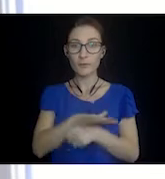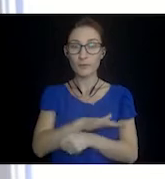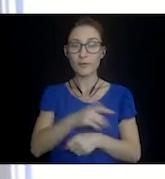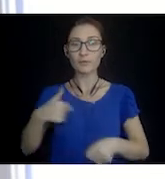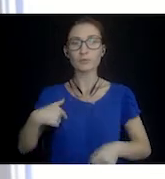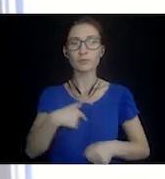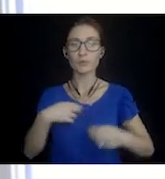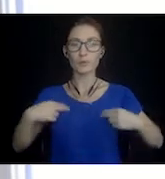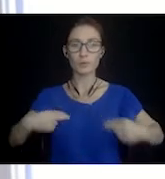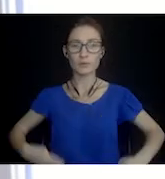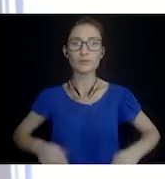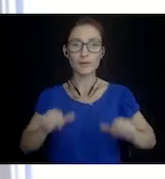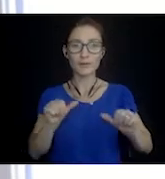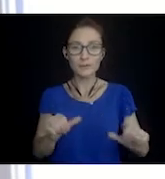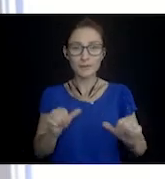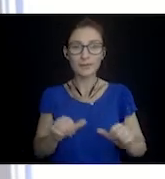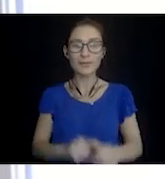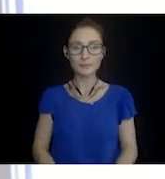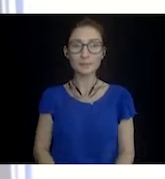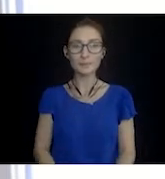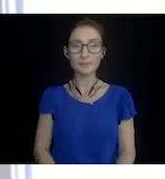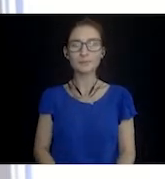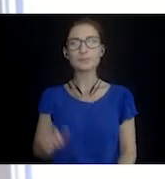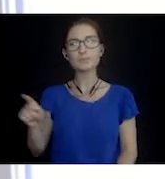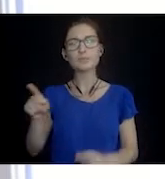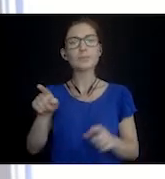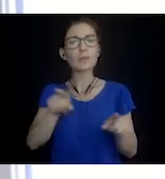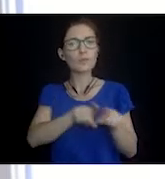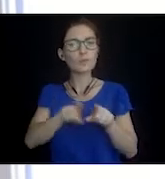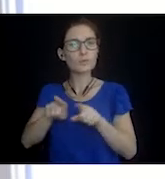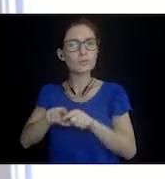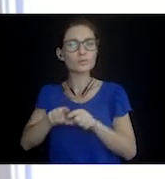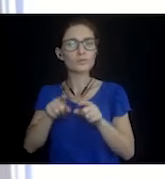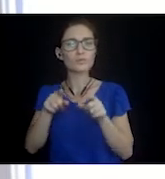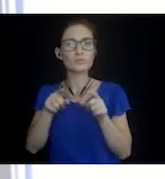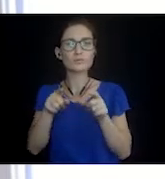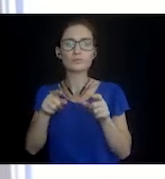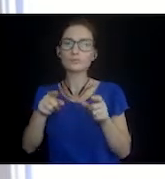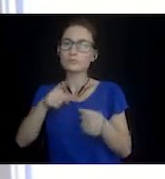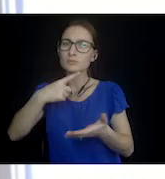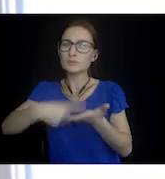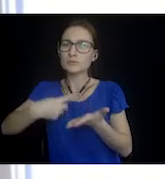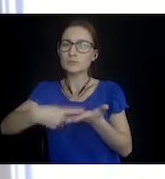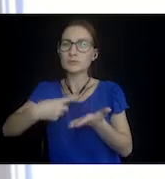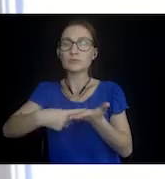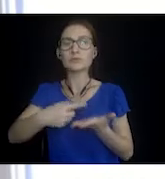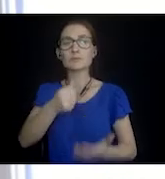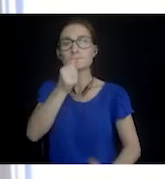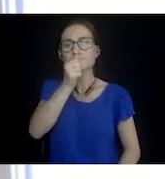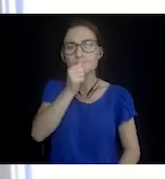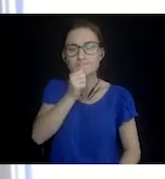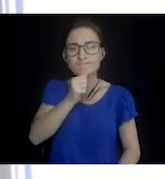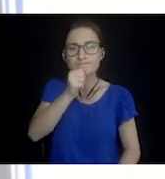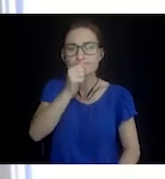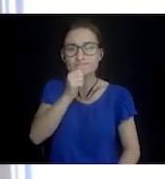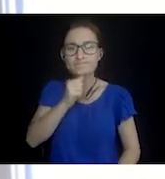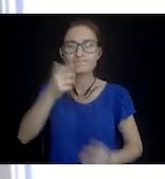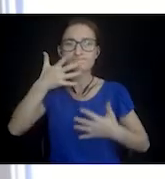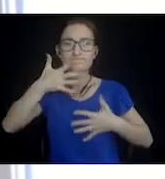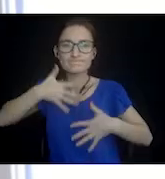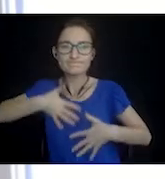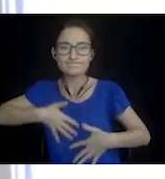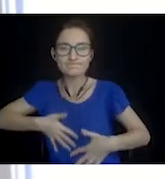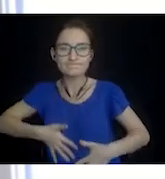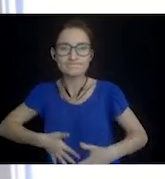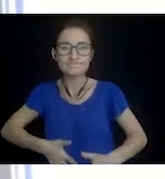and fulfillment that humans are capable of. That is enlightenment. But they also talk about the suffering,